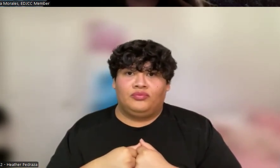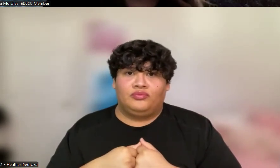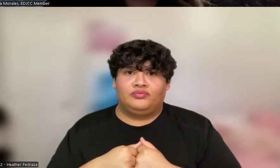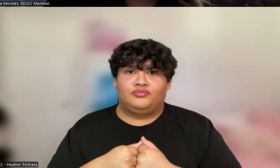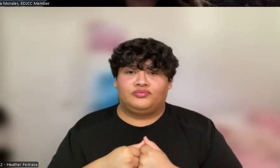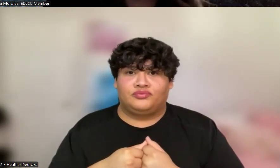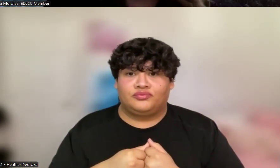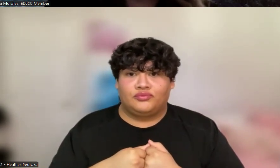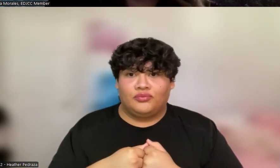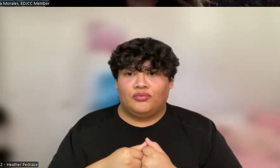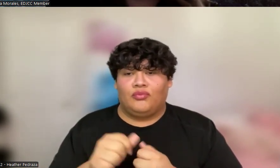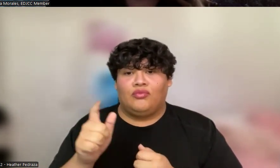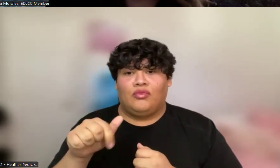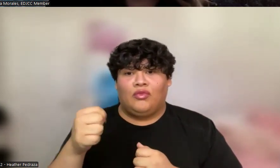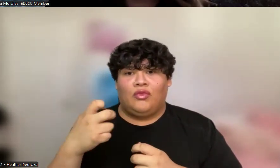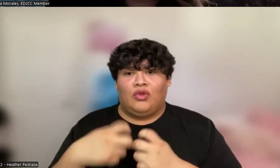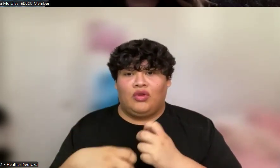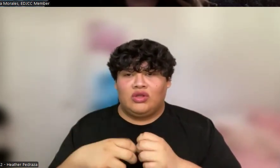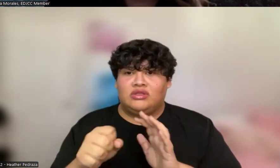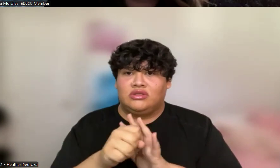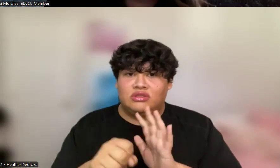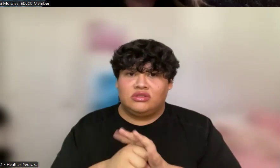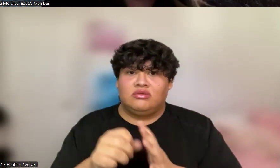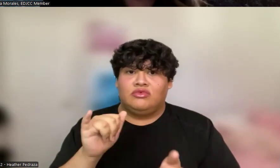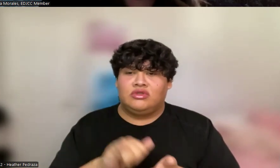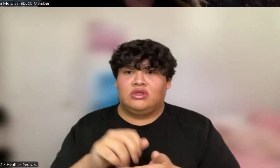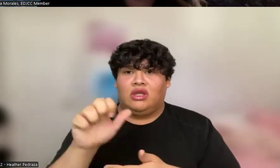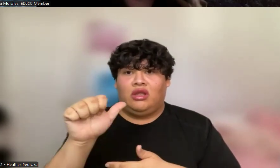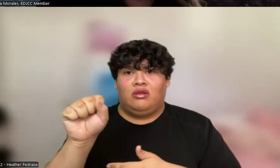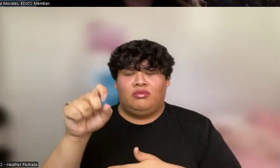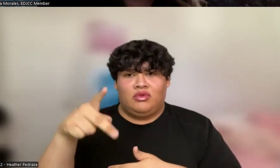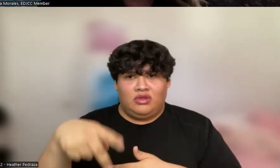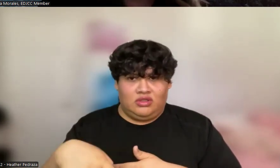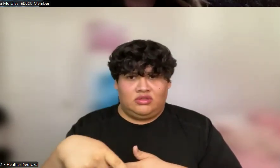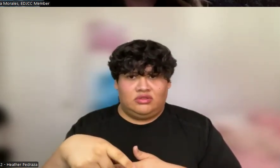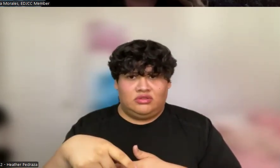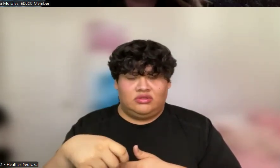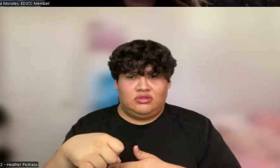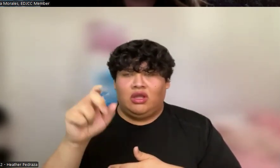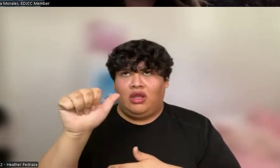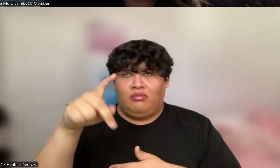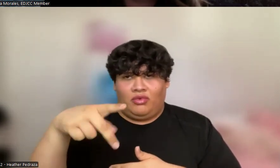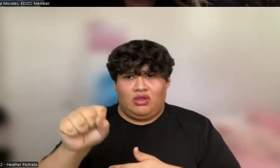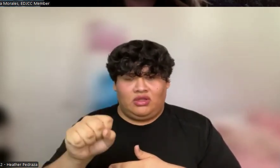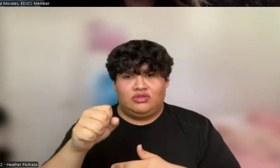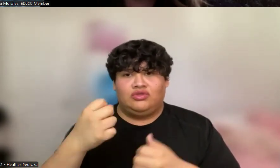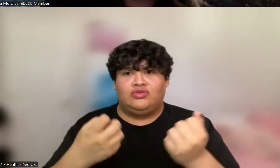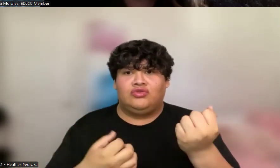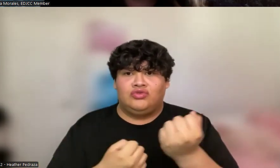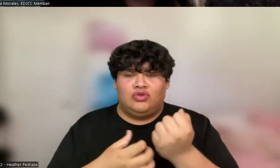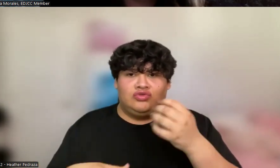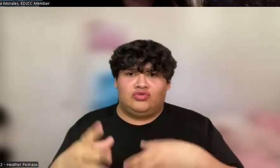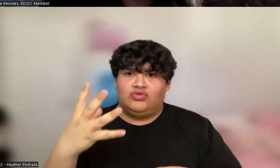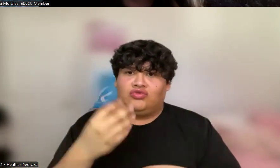with the adult reporting system is that APS is charged with investigating and responding to abuse